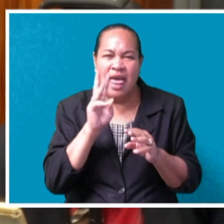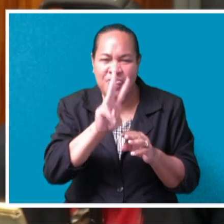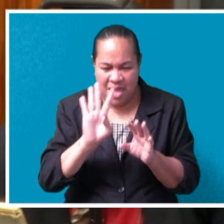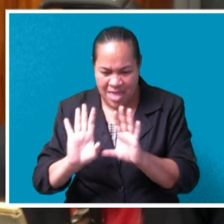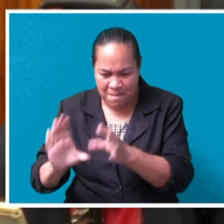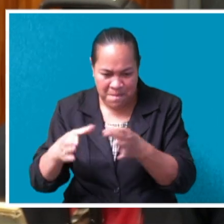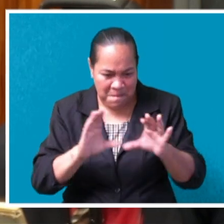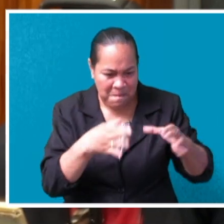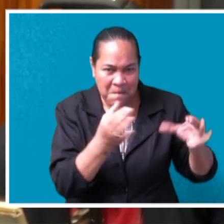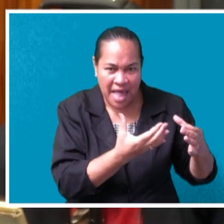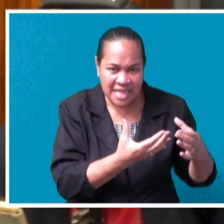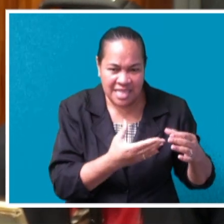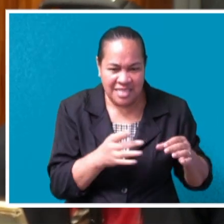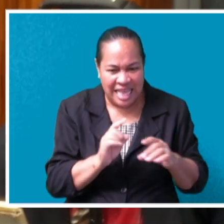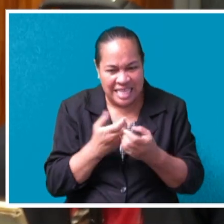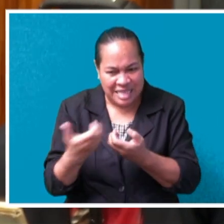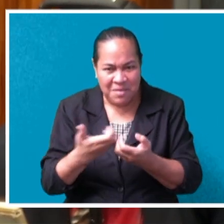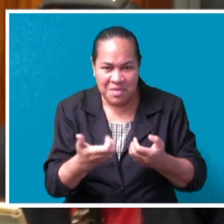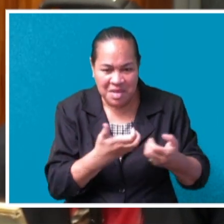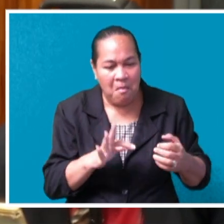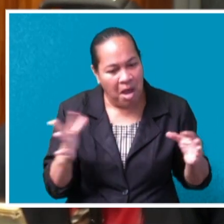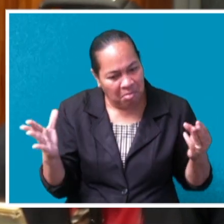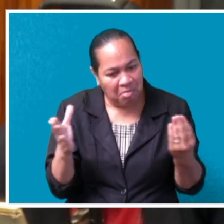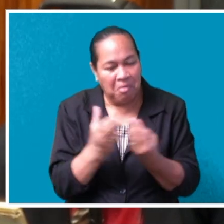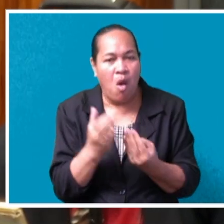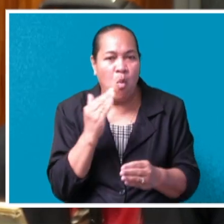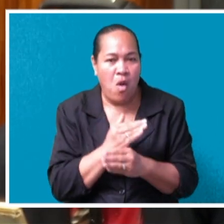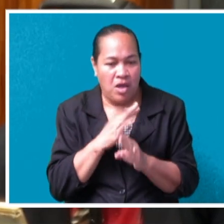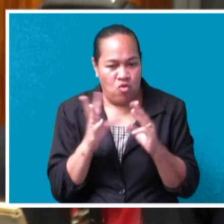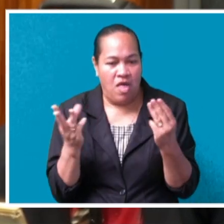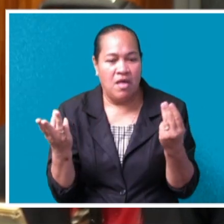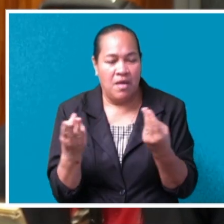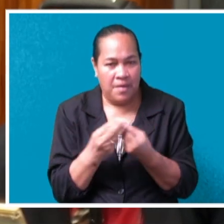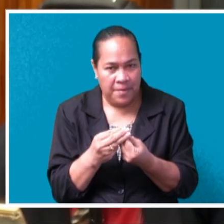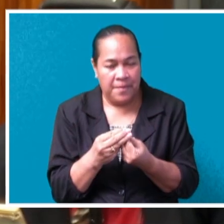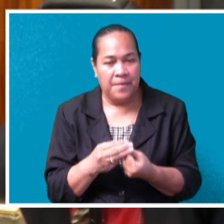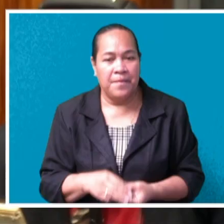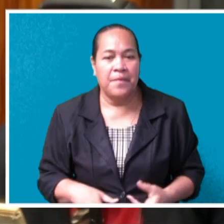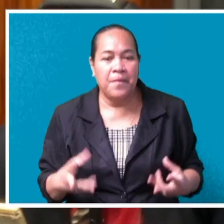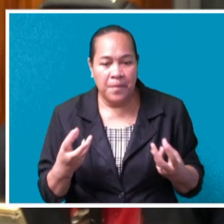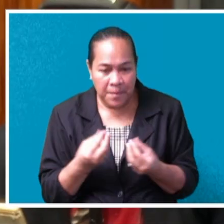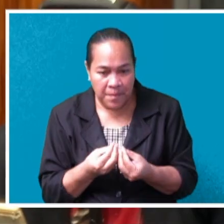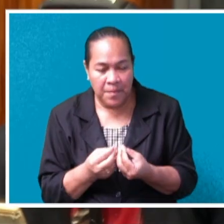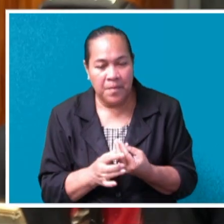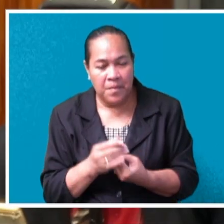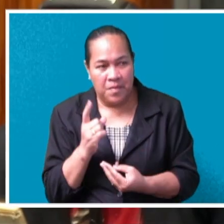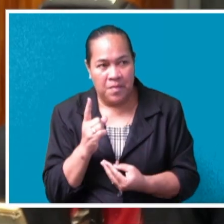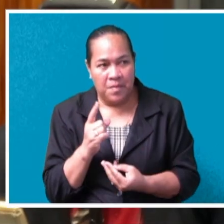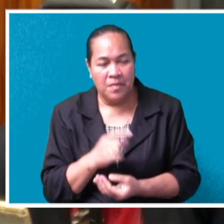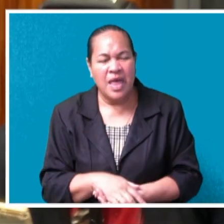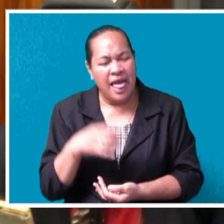also with the presence of the group of 12 in this government. I think